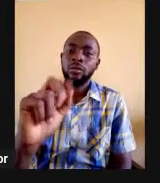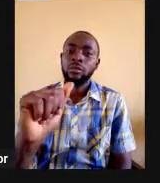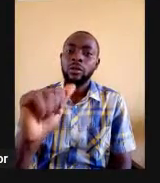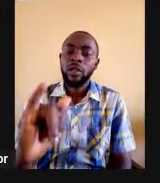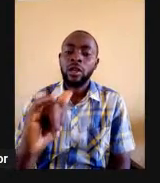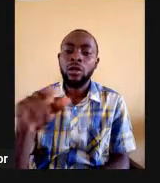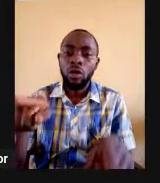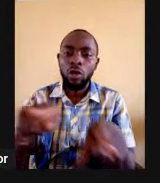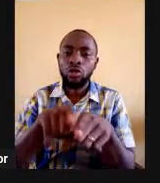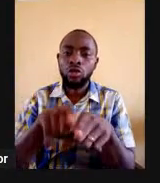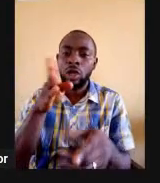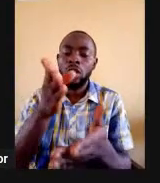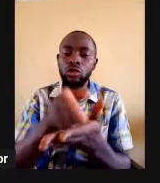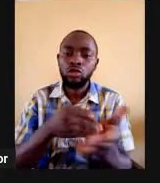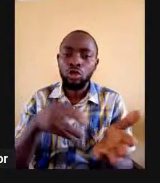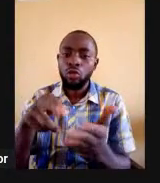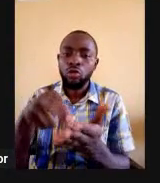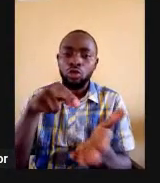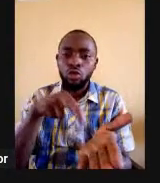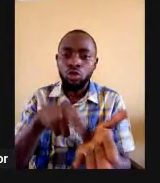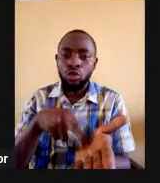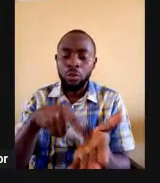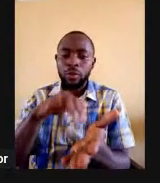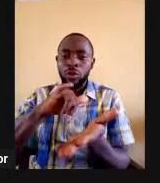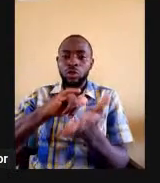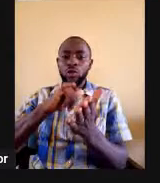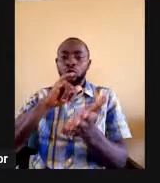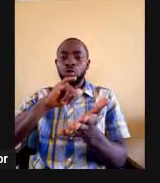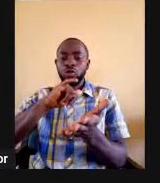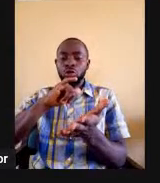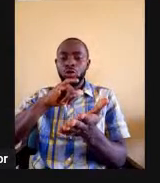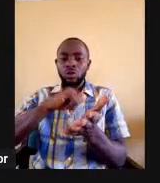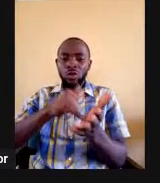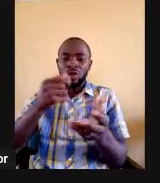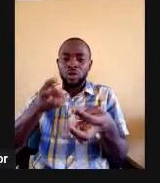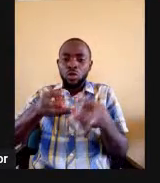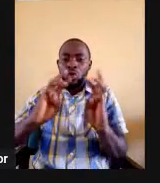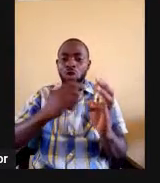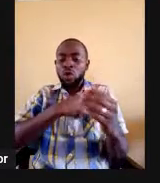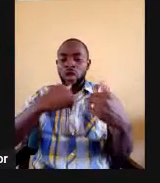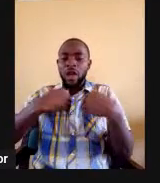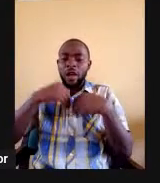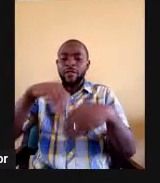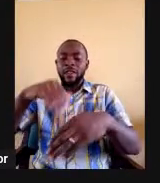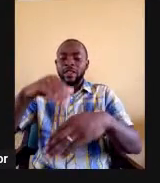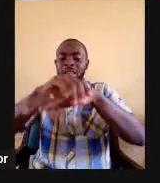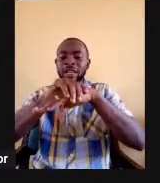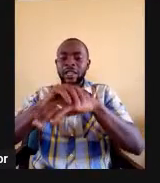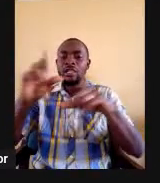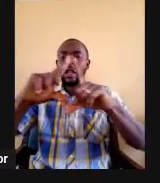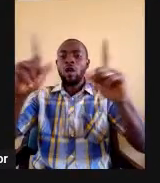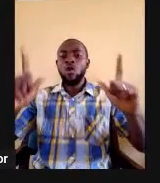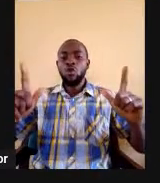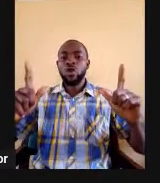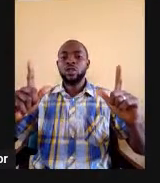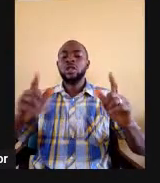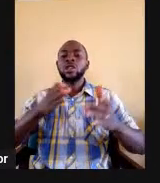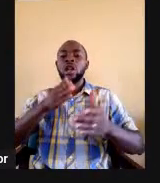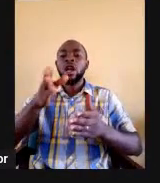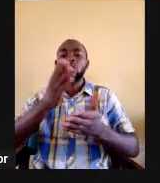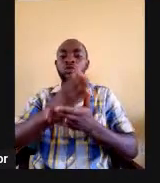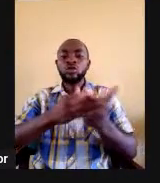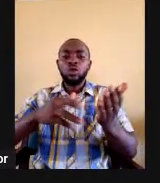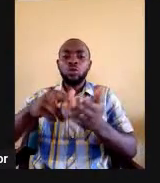rules, just like we have in English language. There are some rules that you must follow to be able to write in English language. I cannot want to